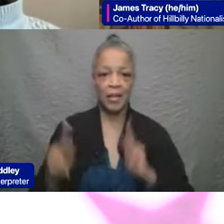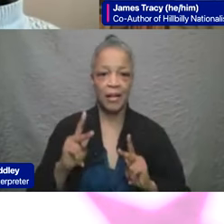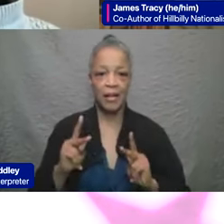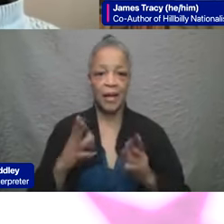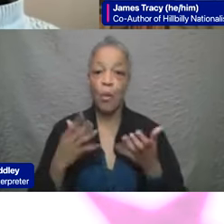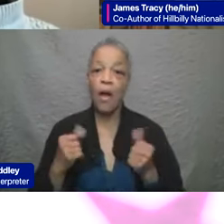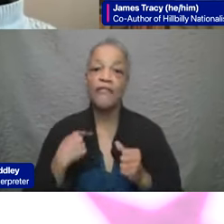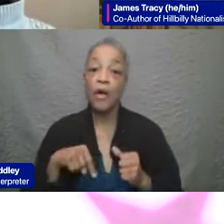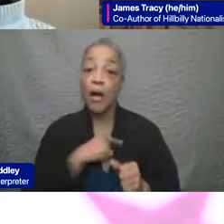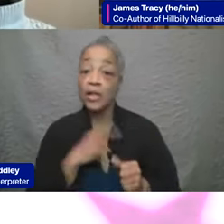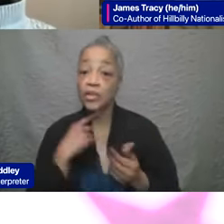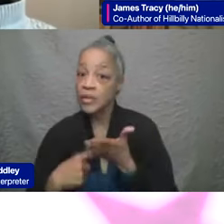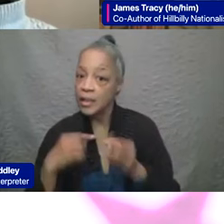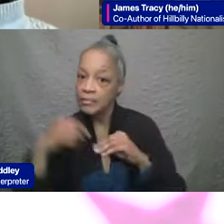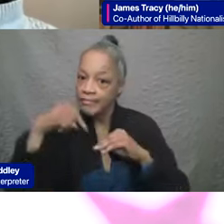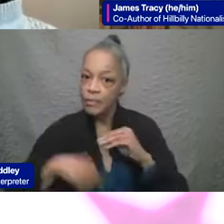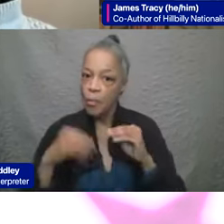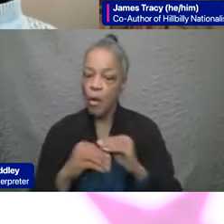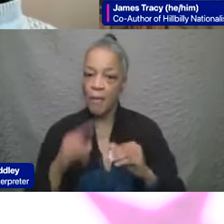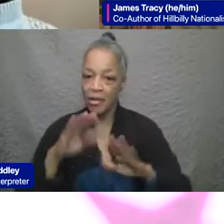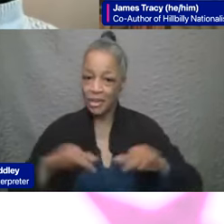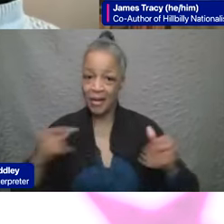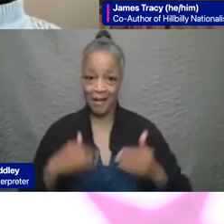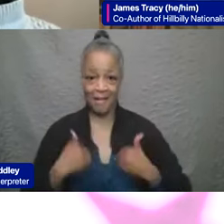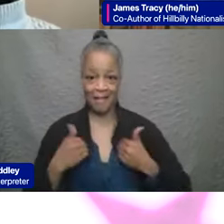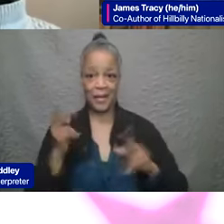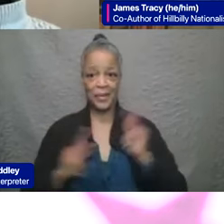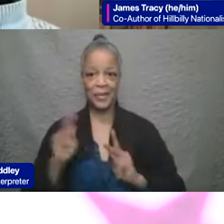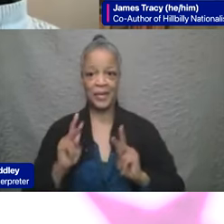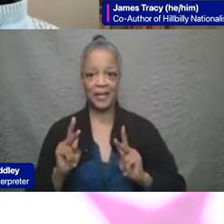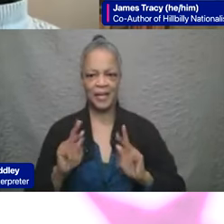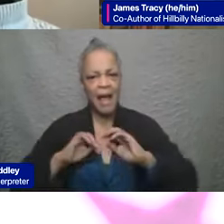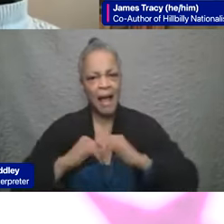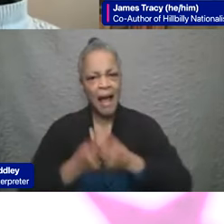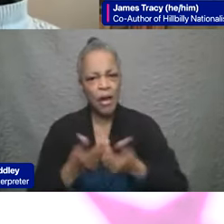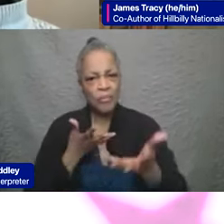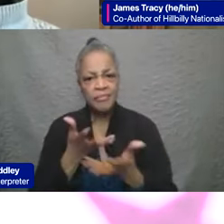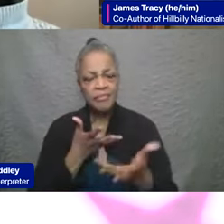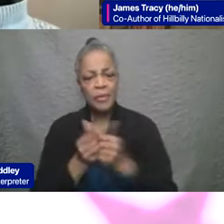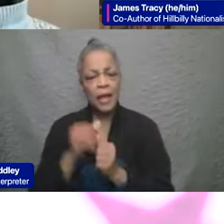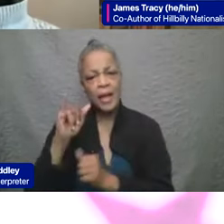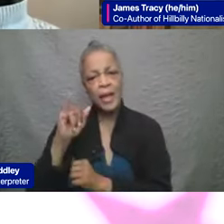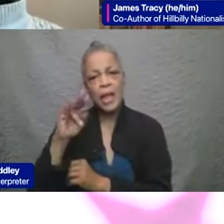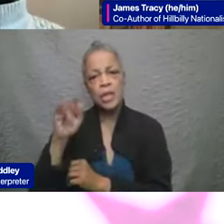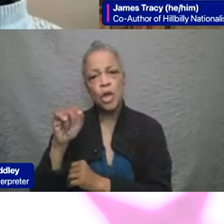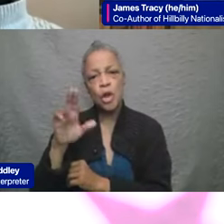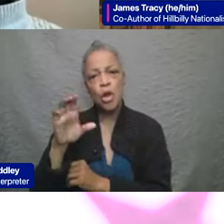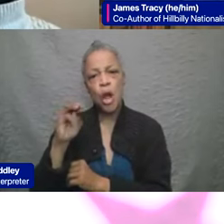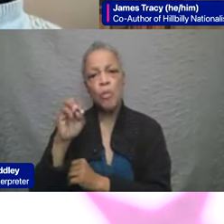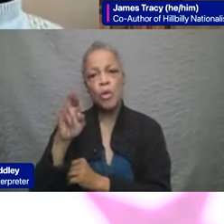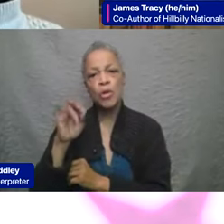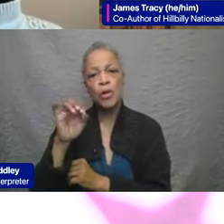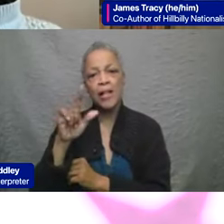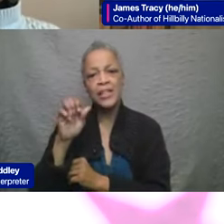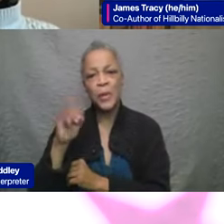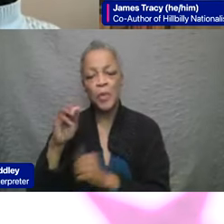hear us talk about that more. You know, how do we talk about intercommunalism with children? I do it,